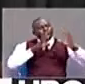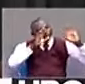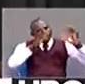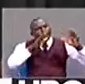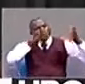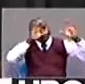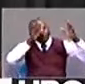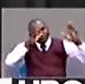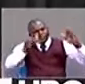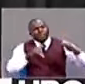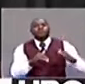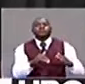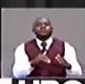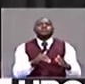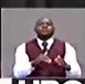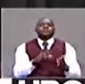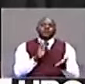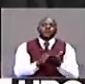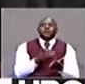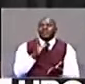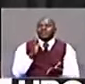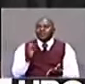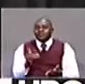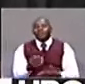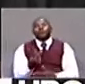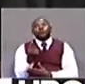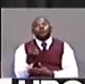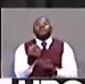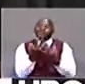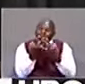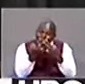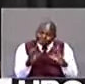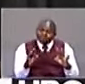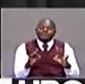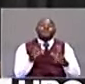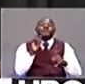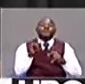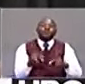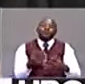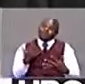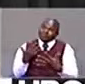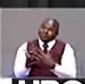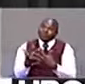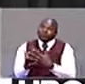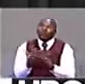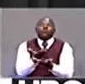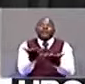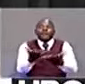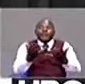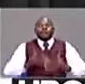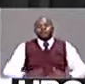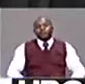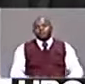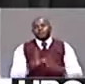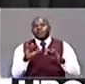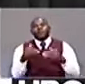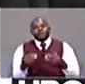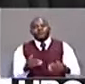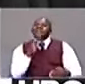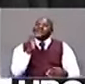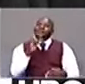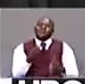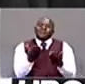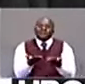Archbishop, yet he left two issues. There is those you are not taking to court. Where are they? If we can't speak about